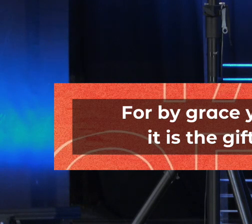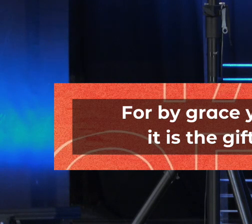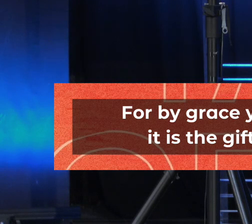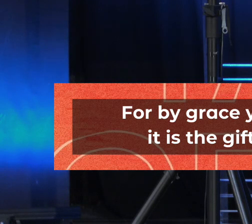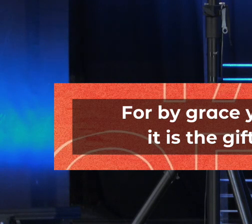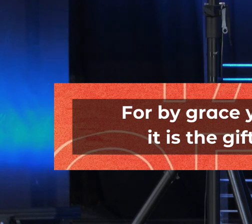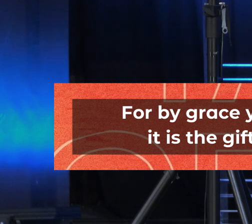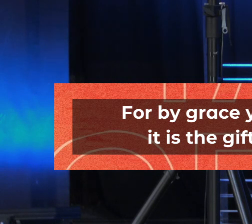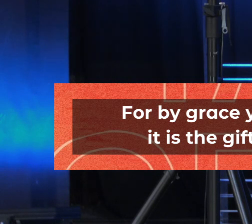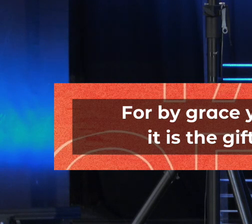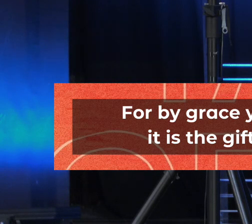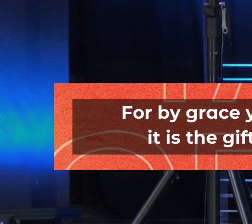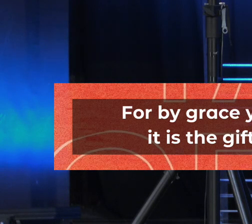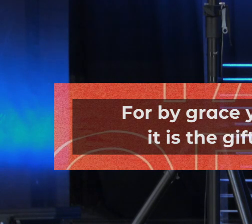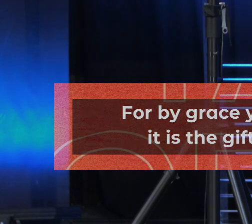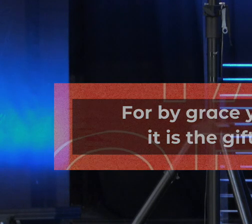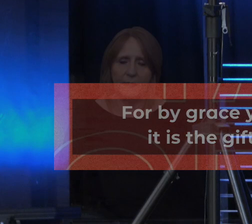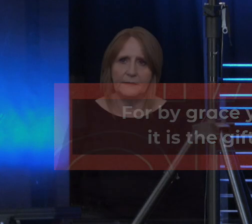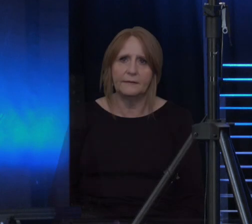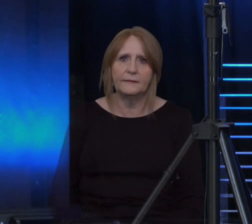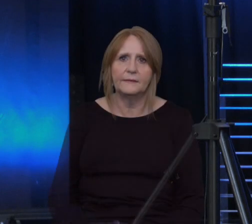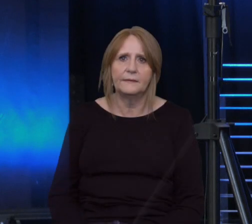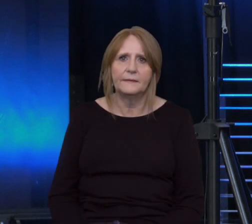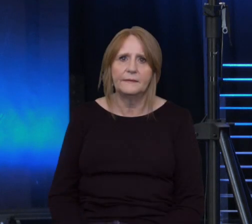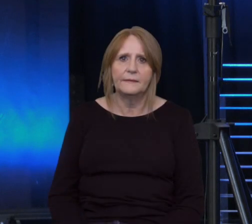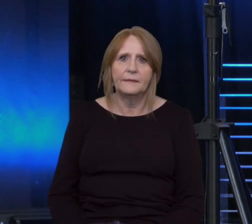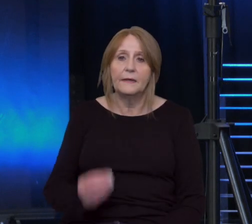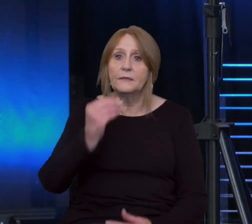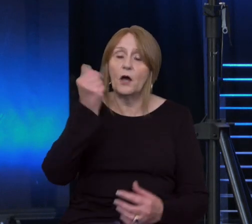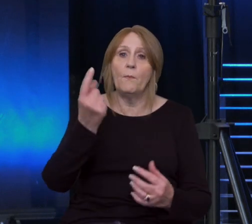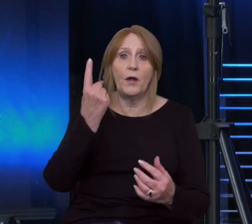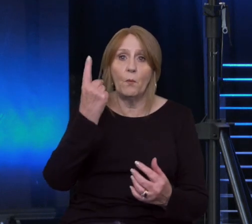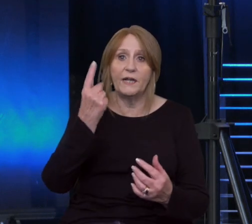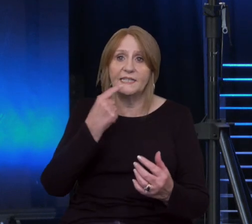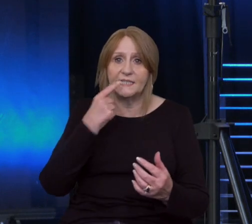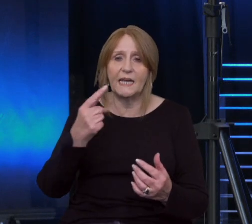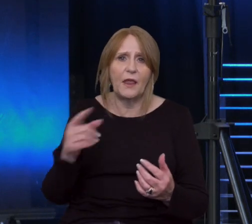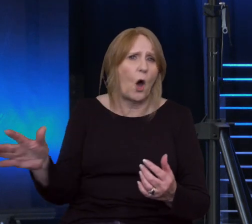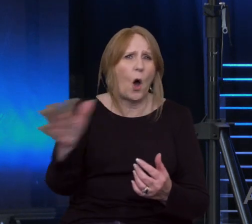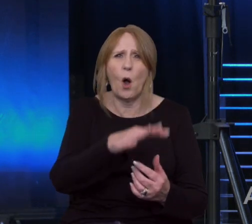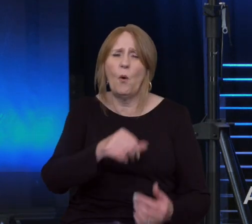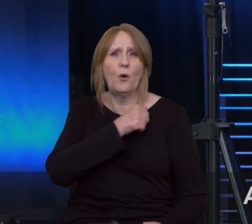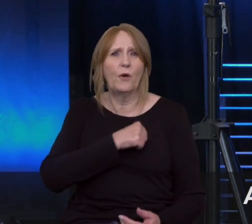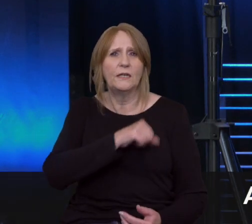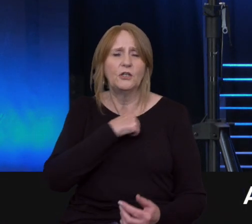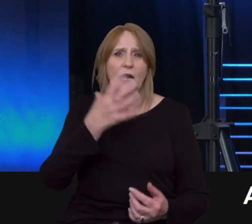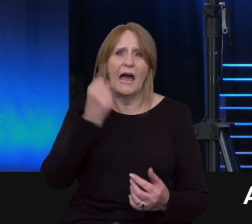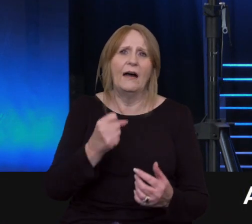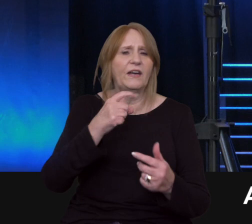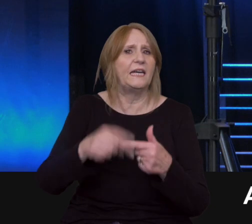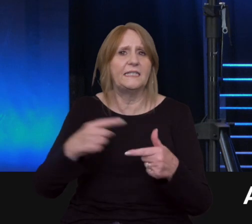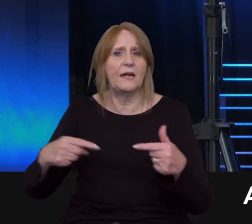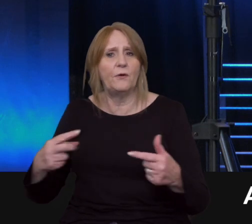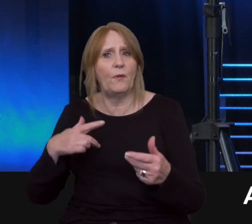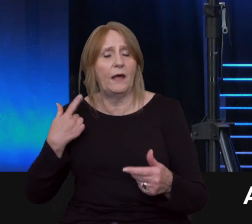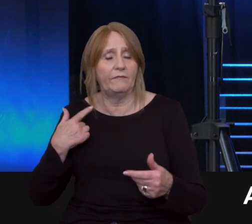no one may boast. Someone once said that all Christians have eternal life, and that's